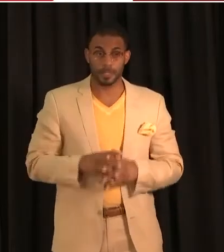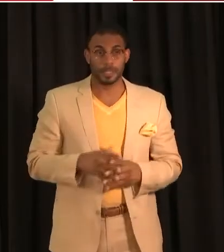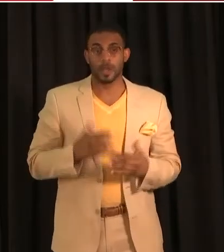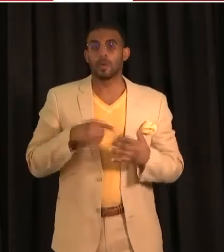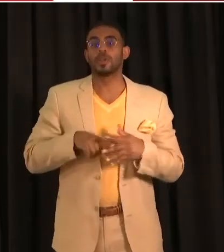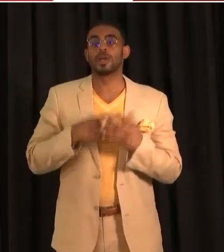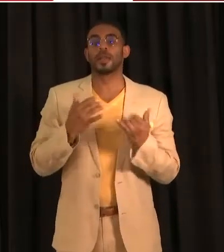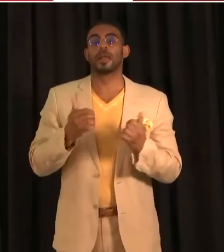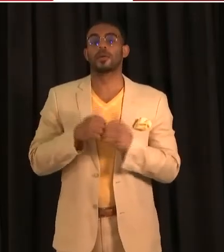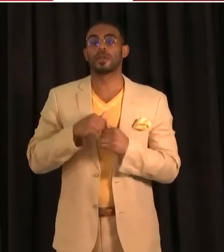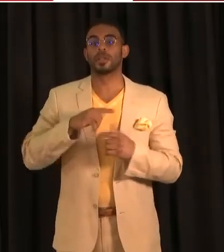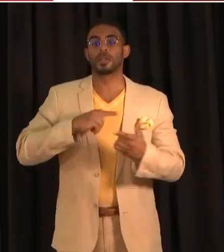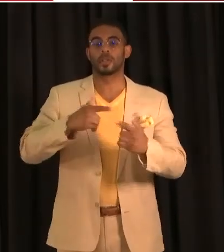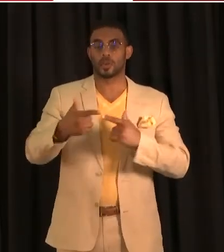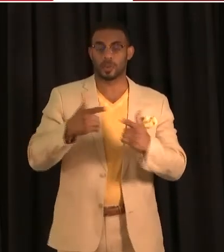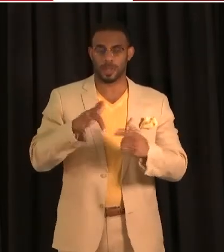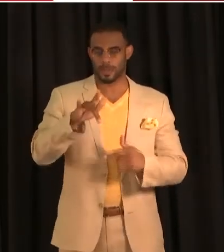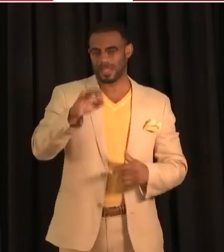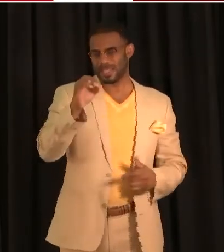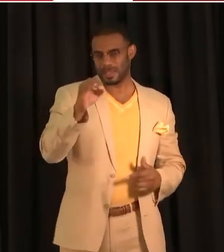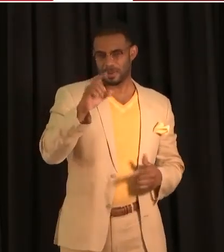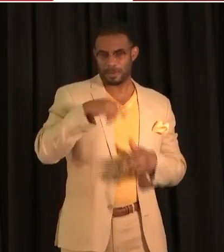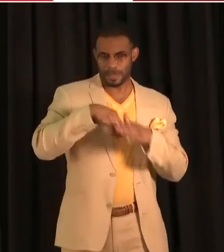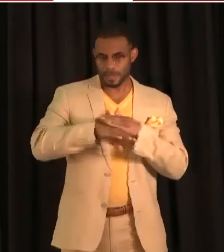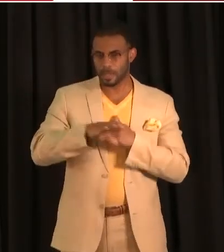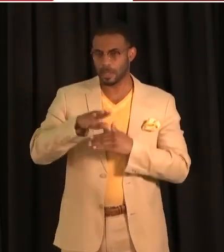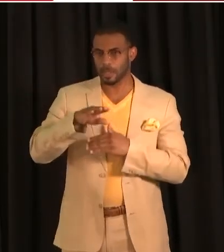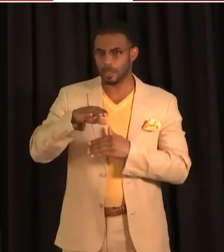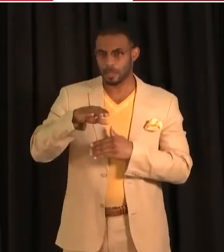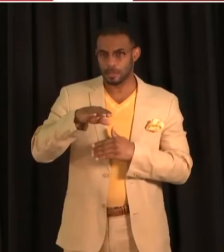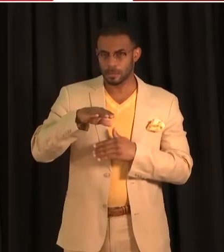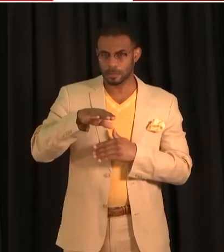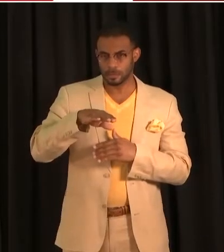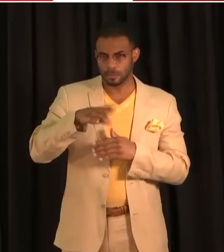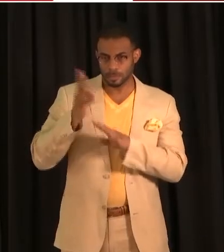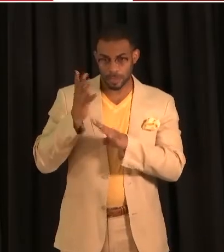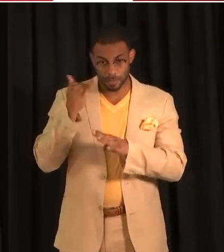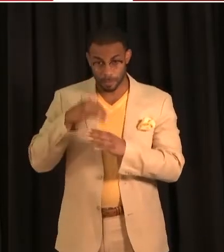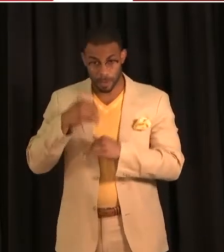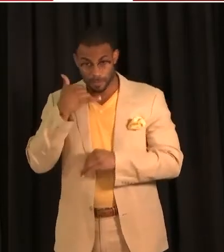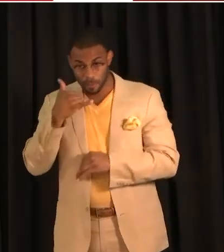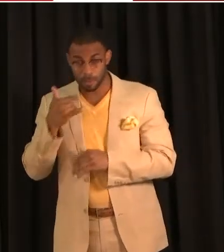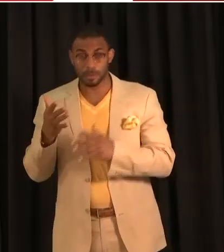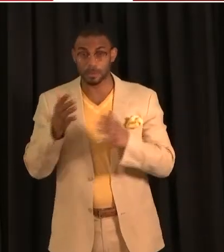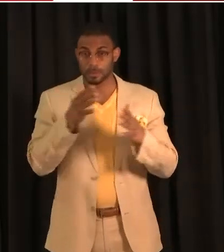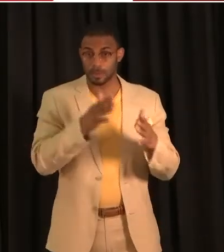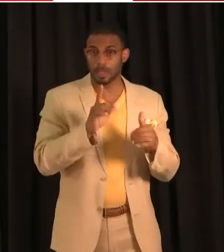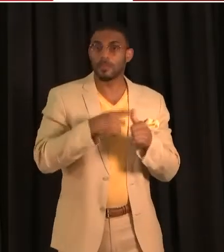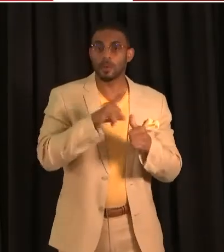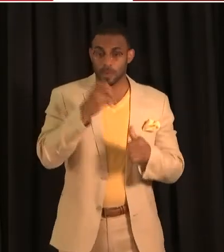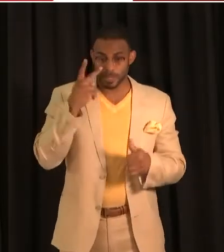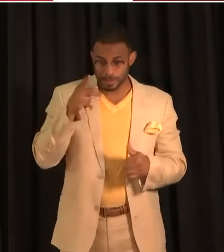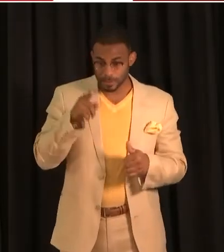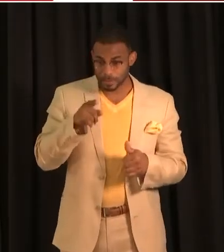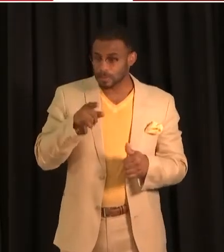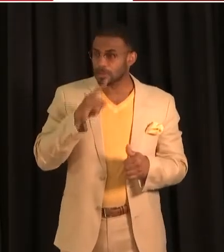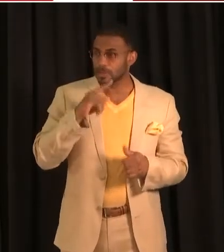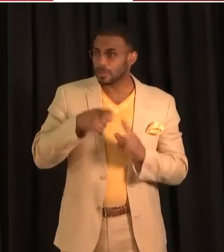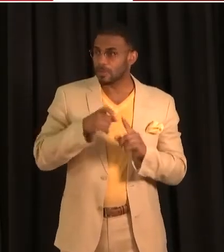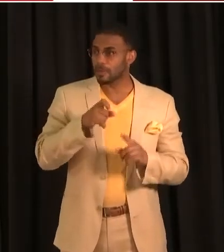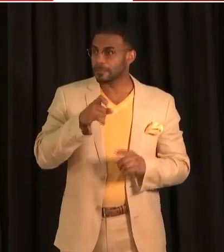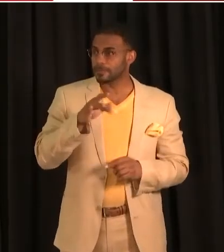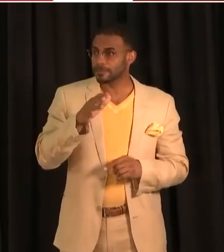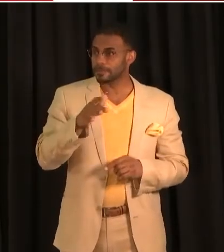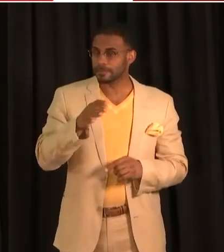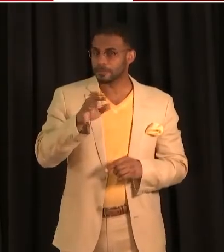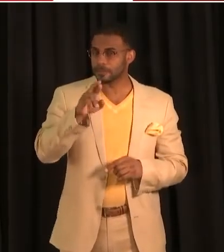there. So we'll start now with the Q&A. Again, press 0 to be entered into the question queue if you're joining us by phone. The first question we're going to go to